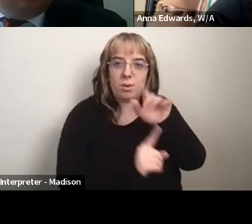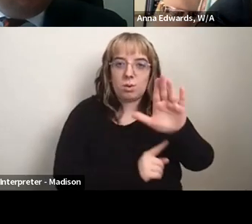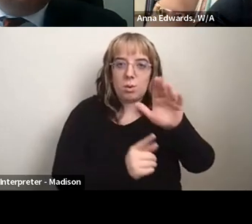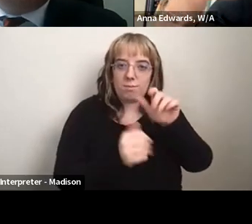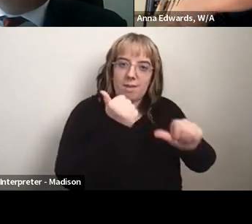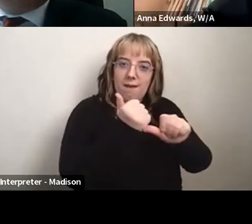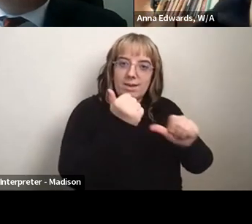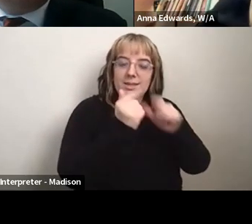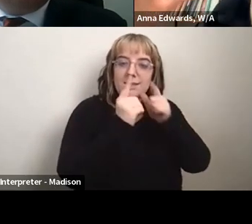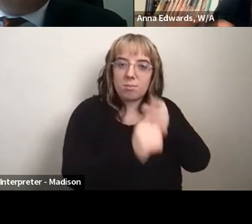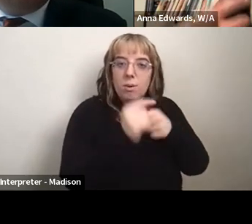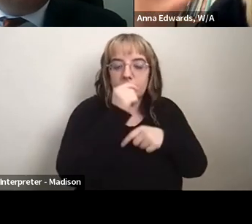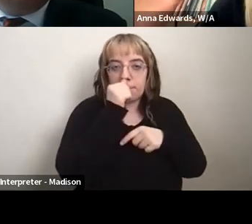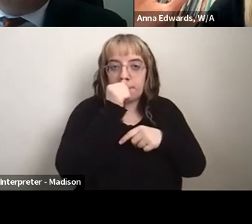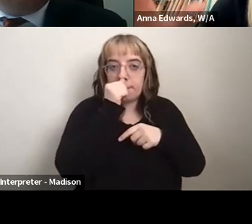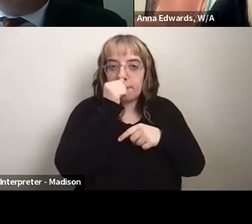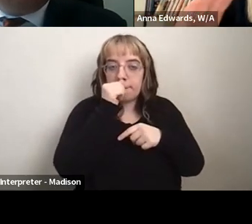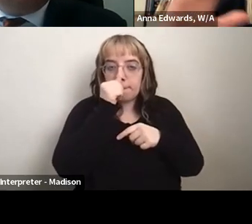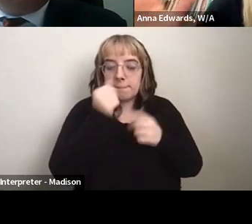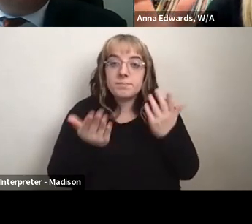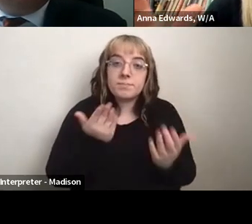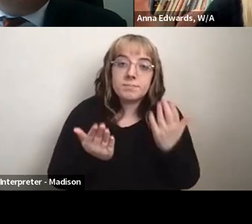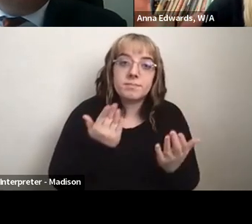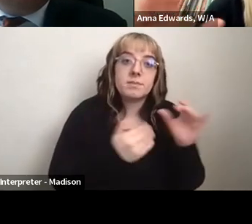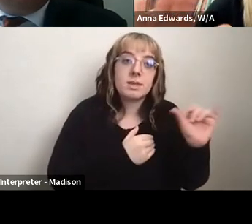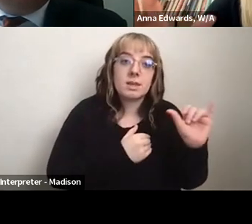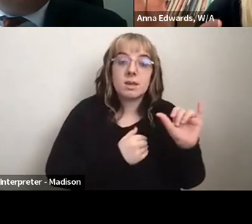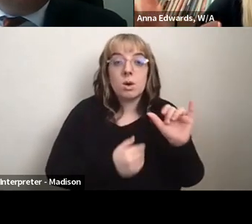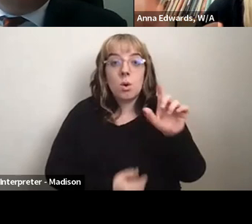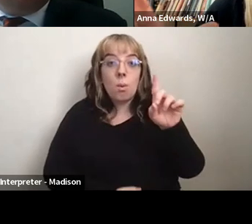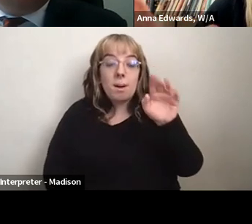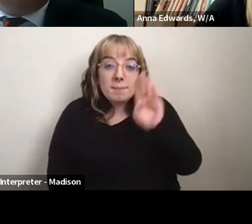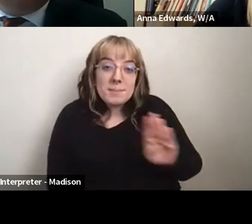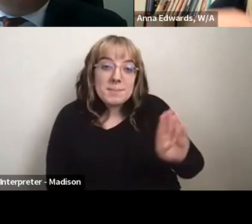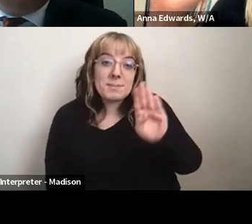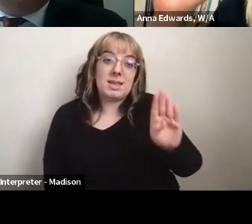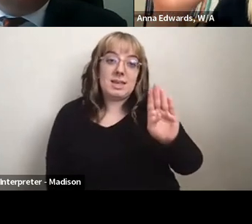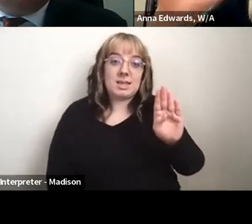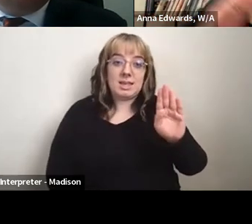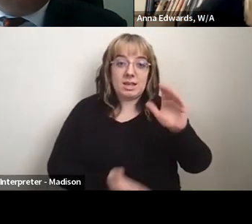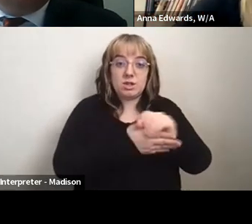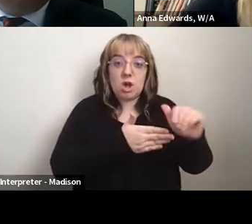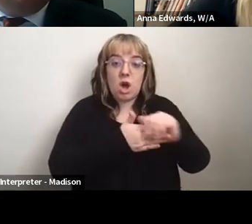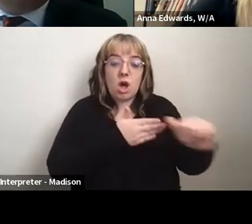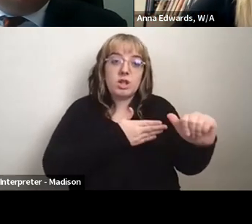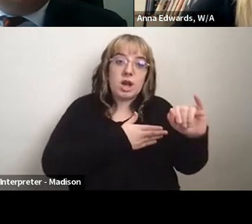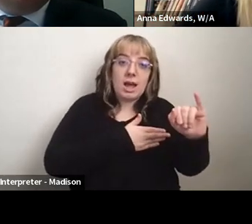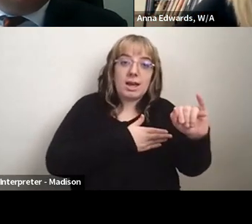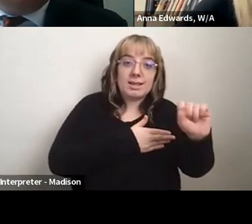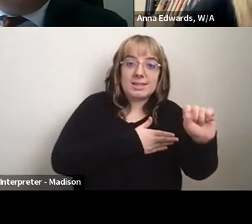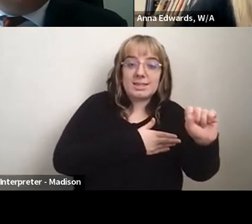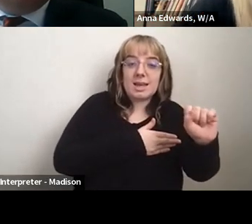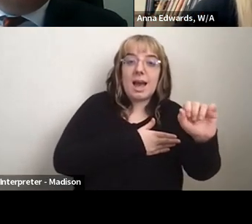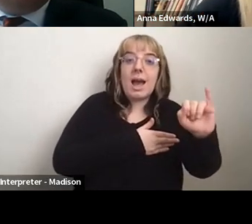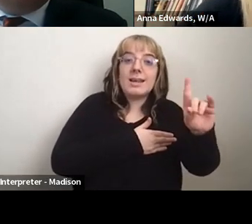and there's talk of potentially even getting to like, what would a $1 billion IES budget look like, you know,